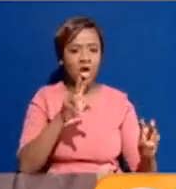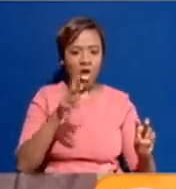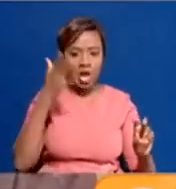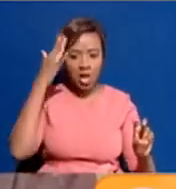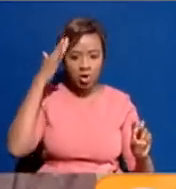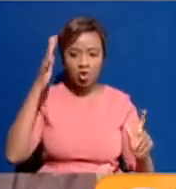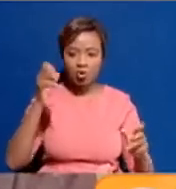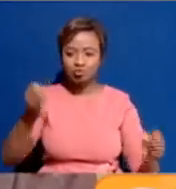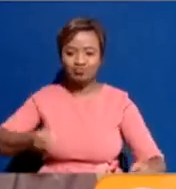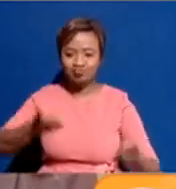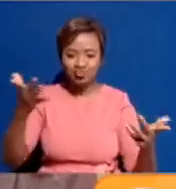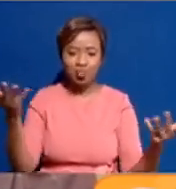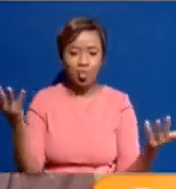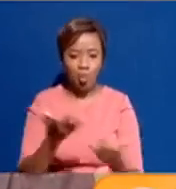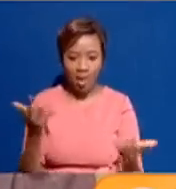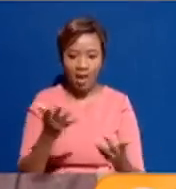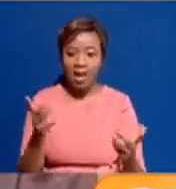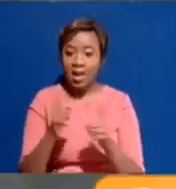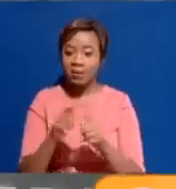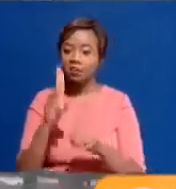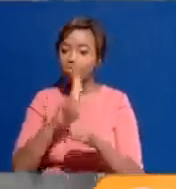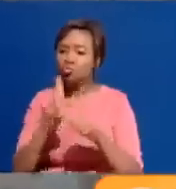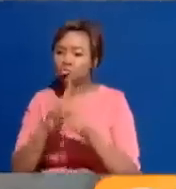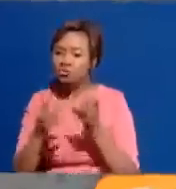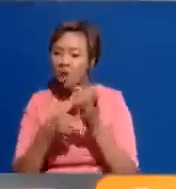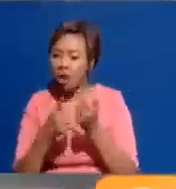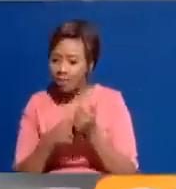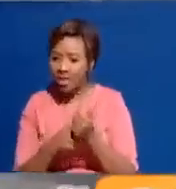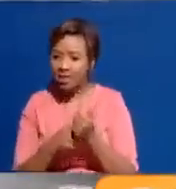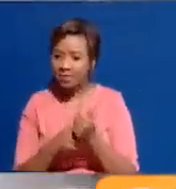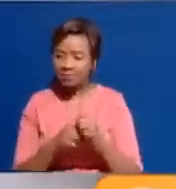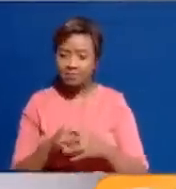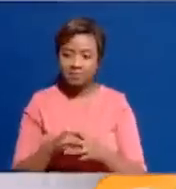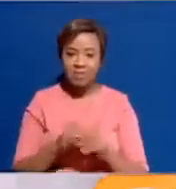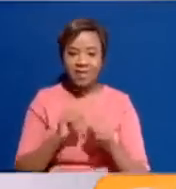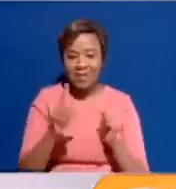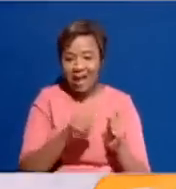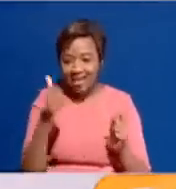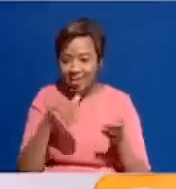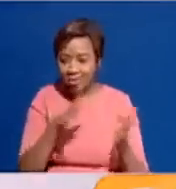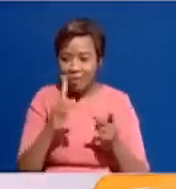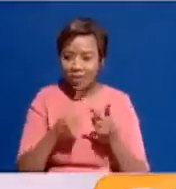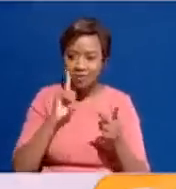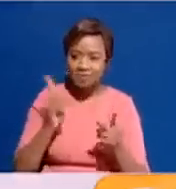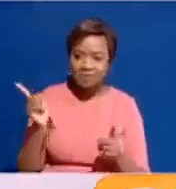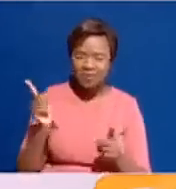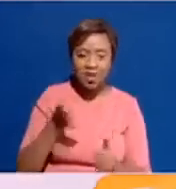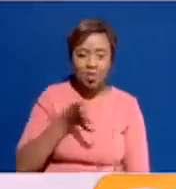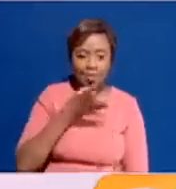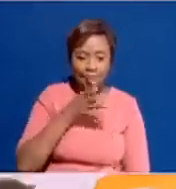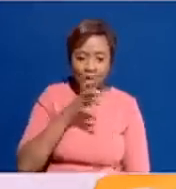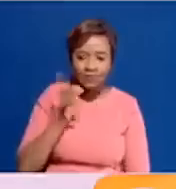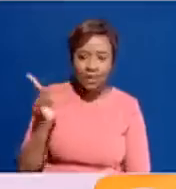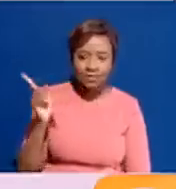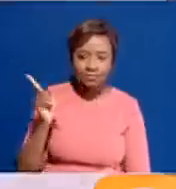every tear gas canister that has been used. However, use of other tactics such as firing a water cannon with